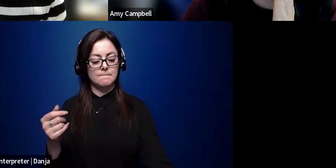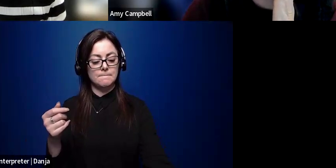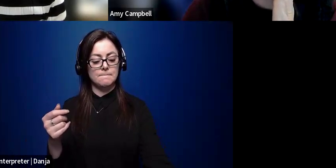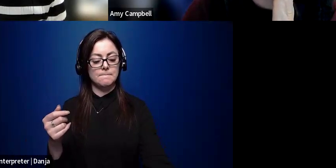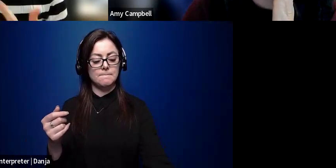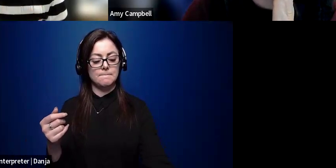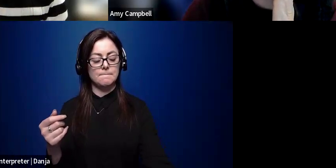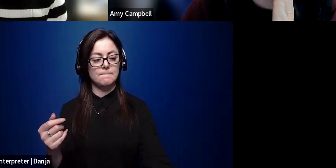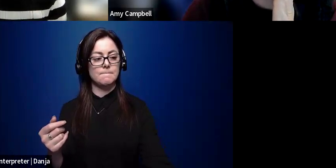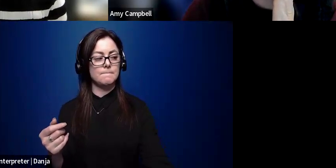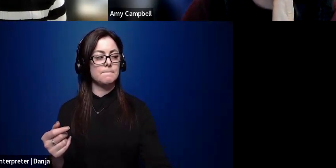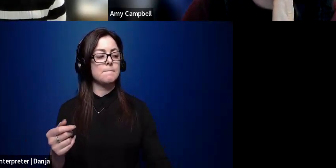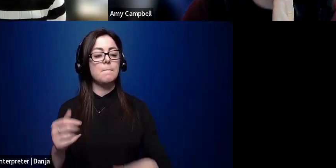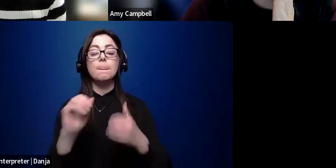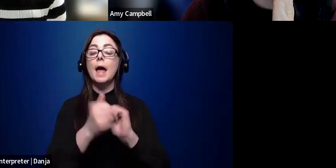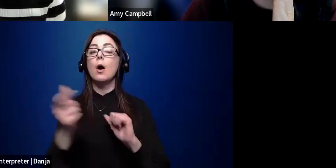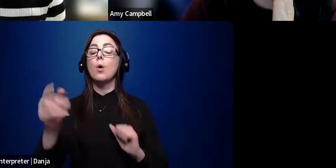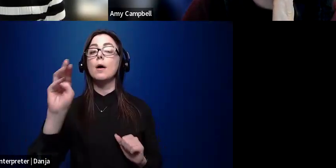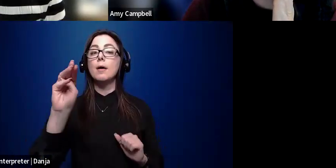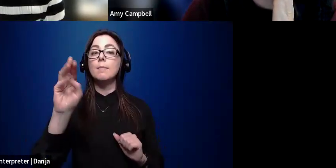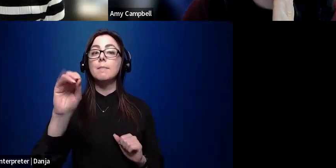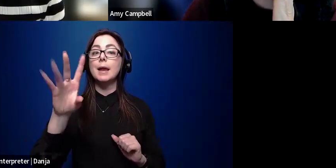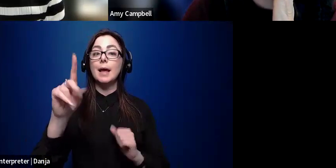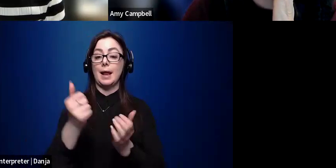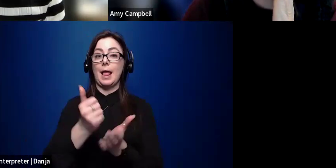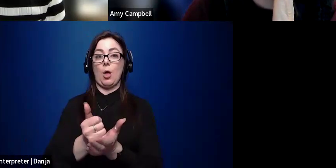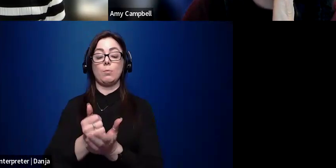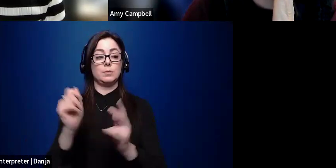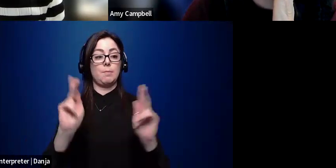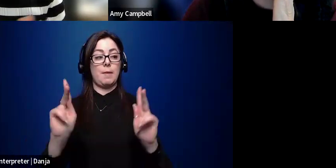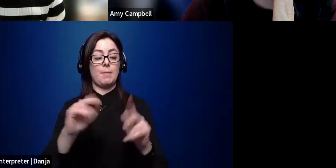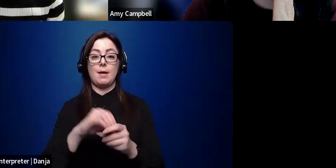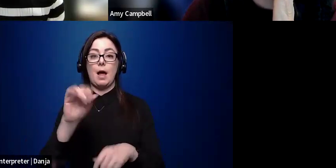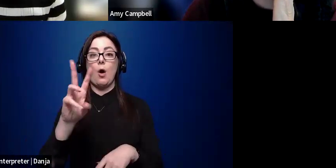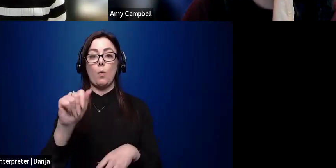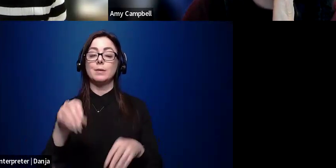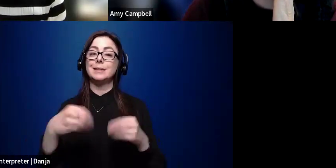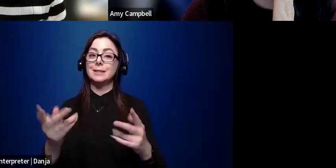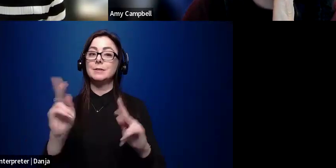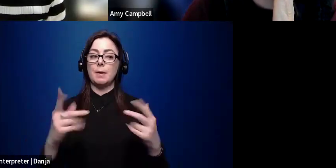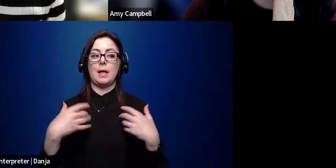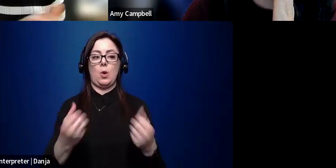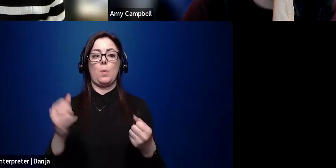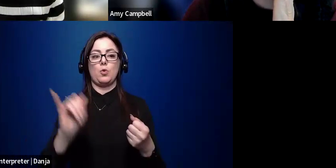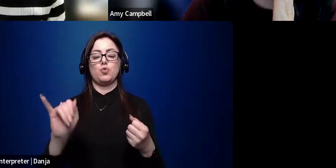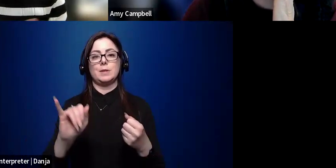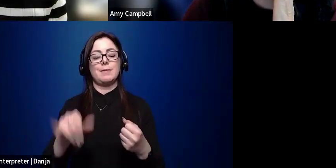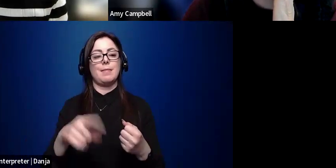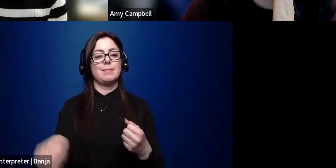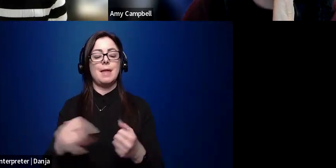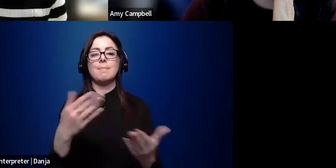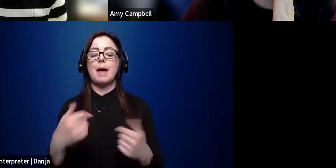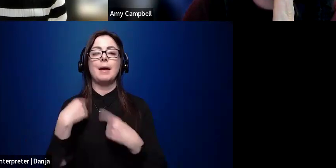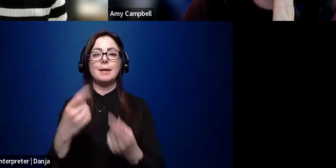has the way Medicaid helps Iowans. And it gives people health insurance that they may not have. It gives people